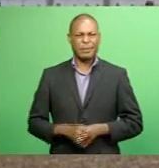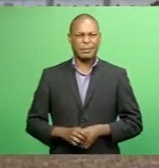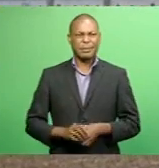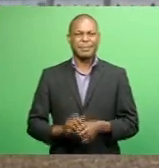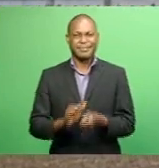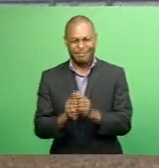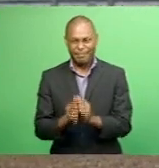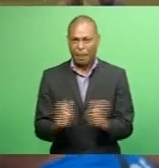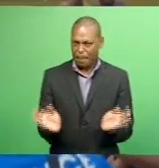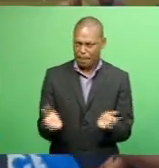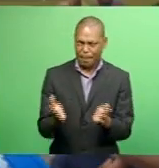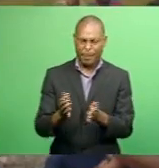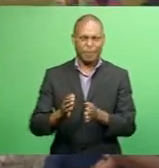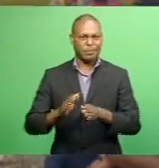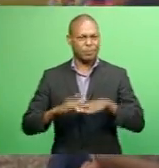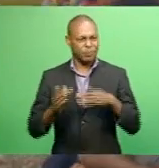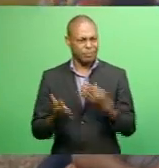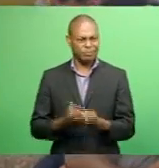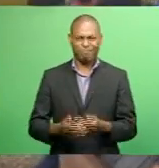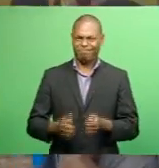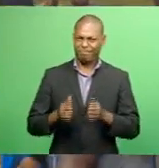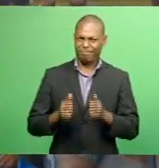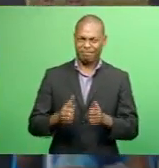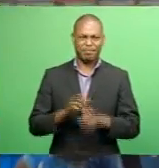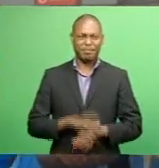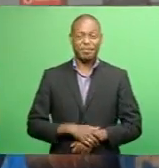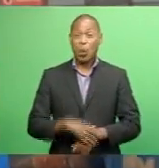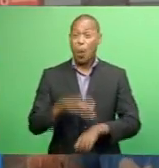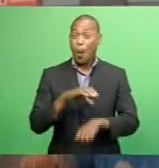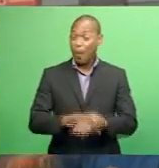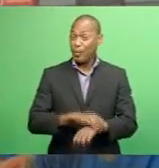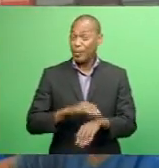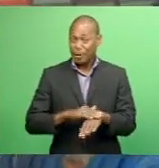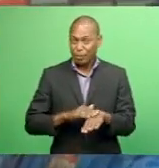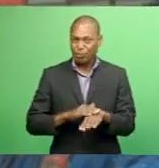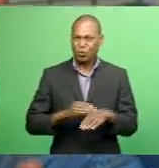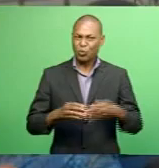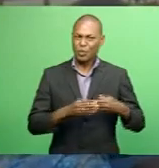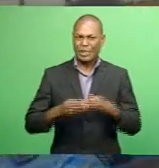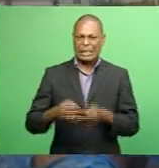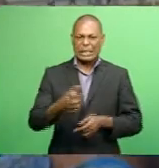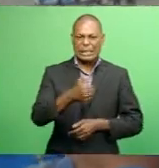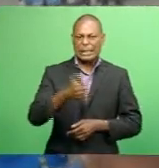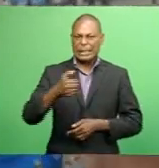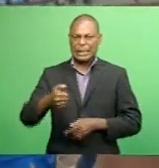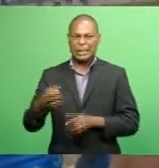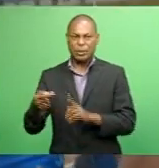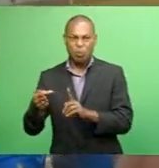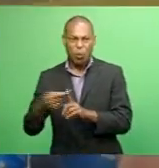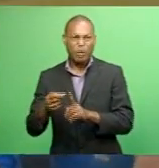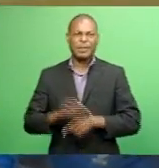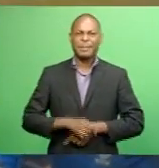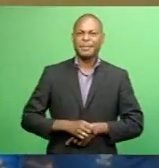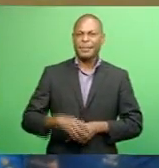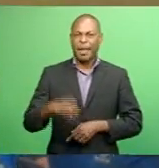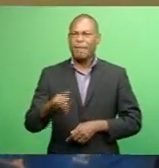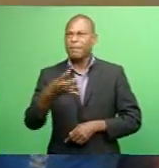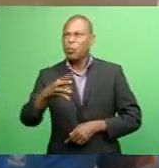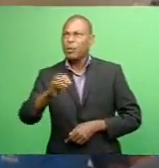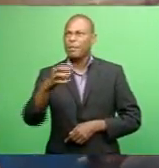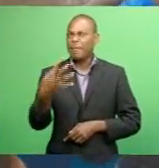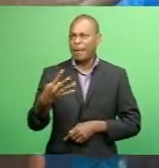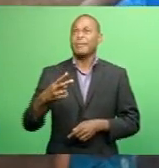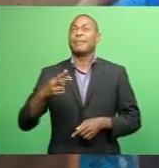and some of those boys pushing them. Police Blue now leads the points table with 66 points, followed by LAR Barbarians with 45 points and